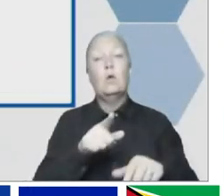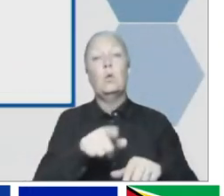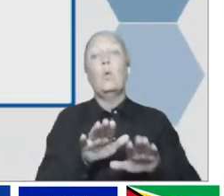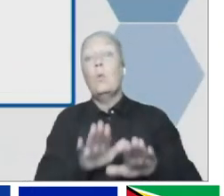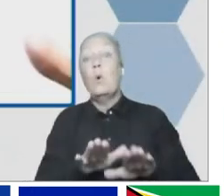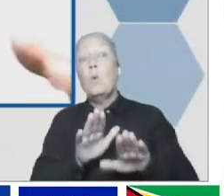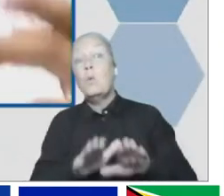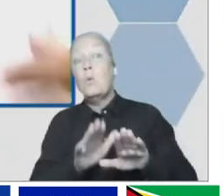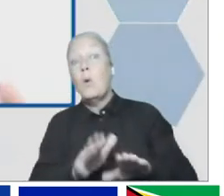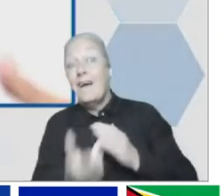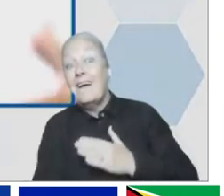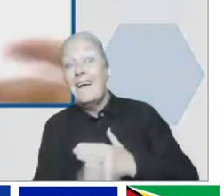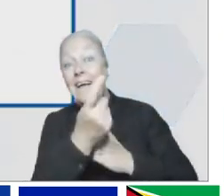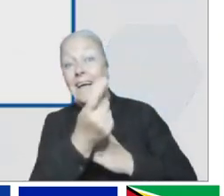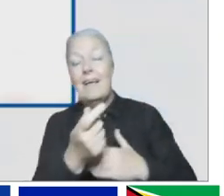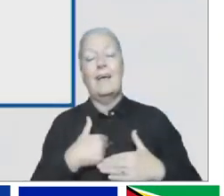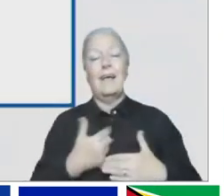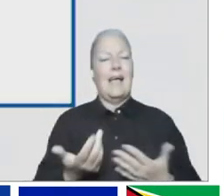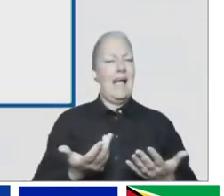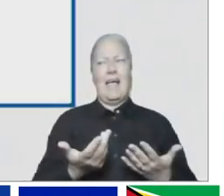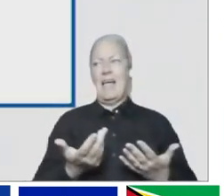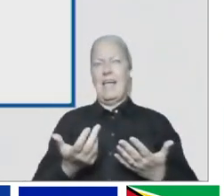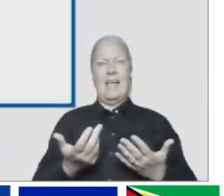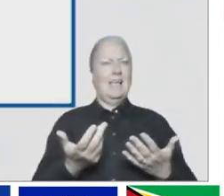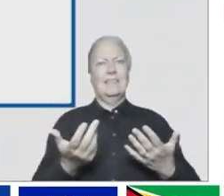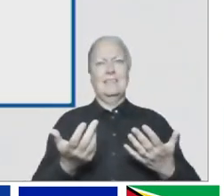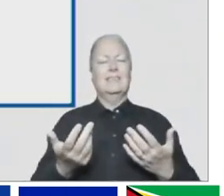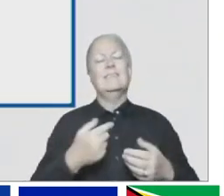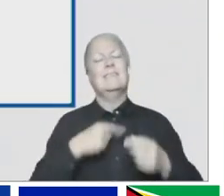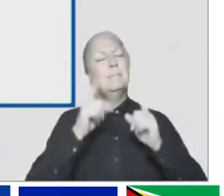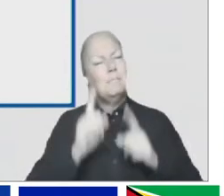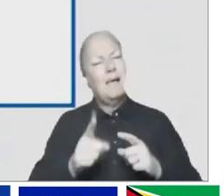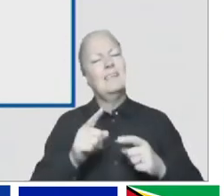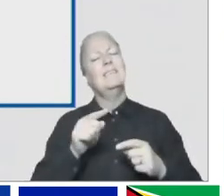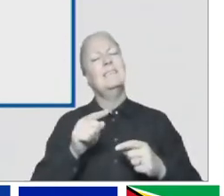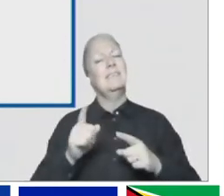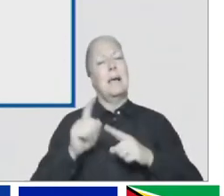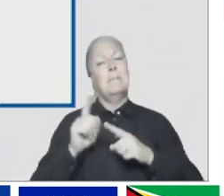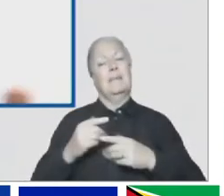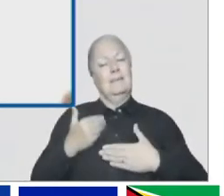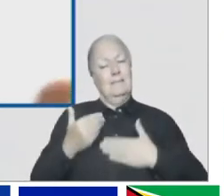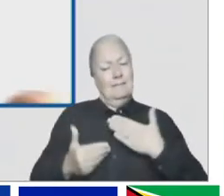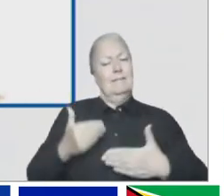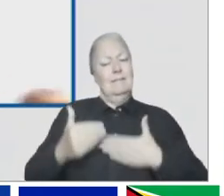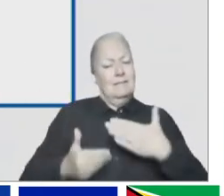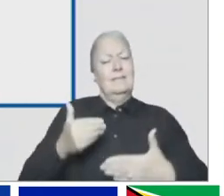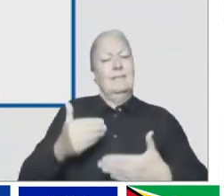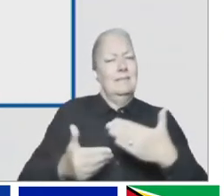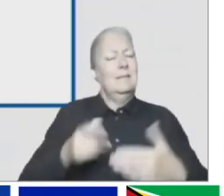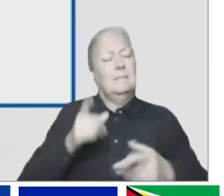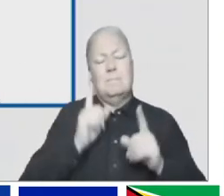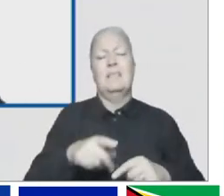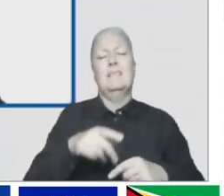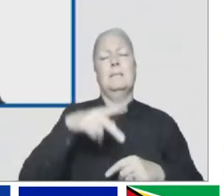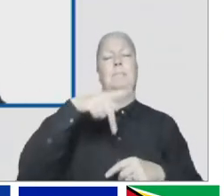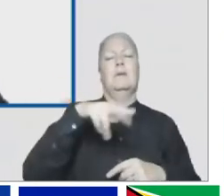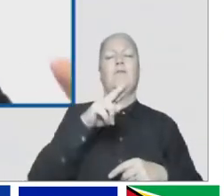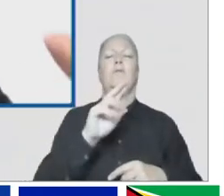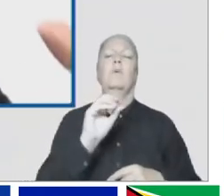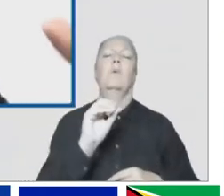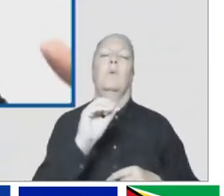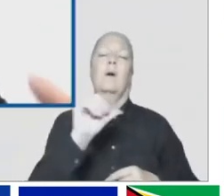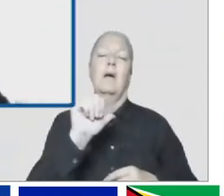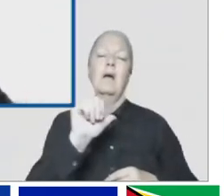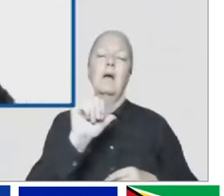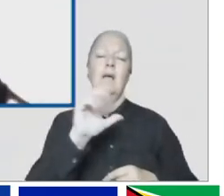react. So the need to be proactive, very important. I think the need for information sharing, in a